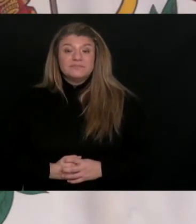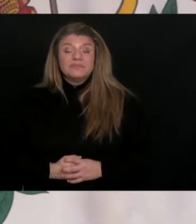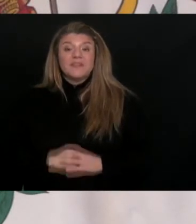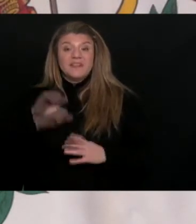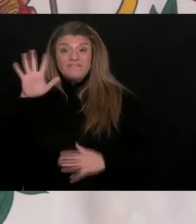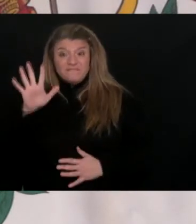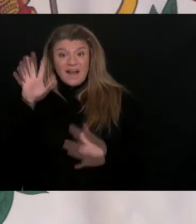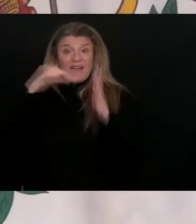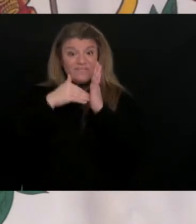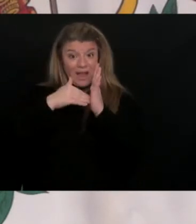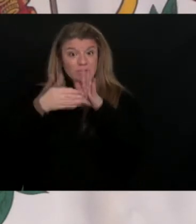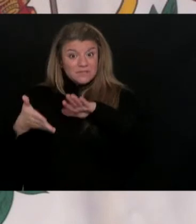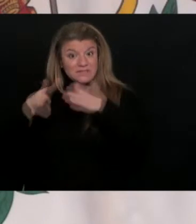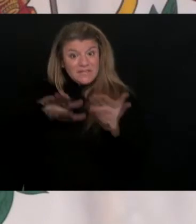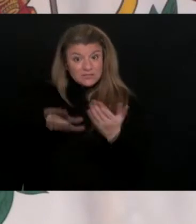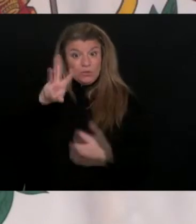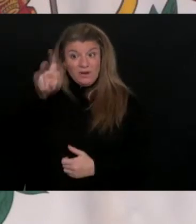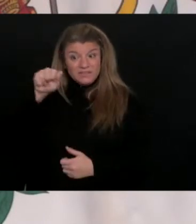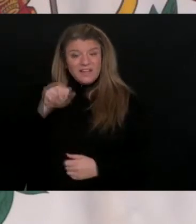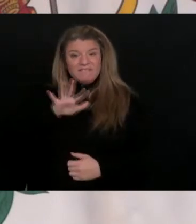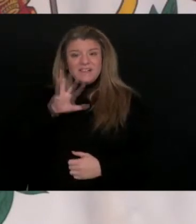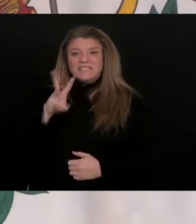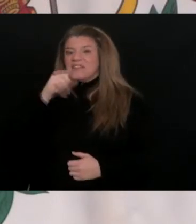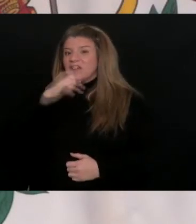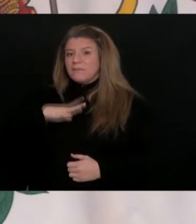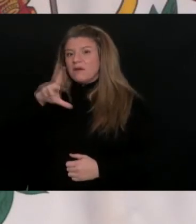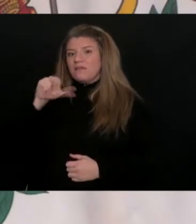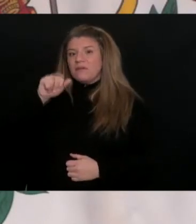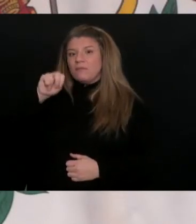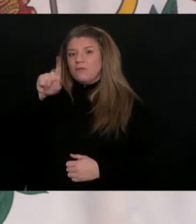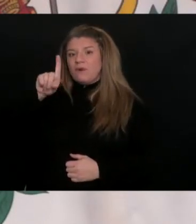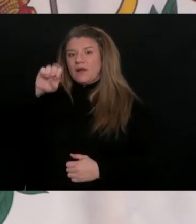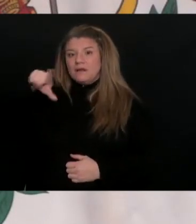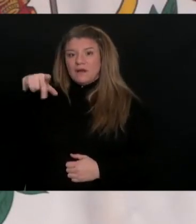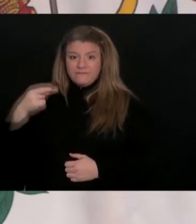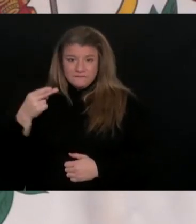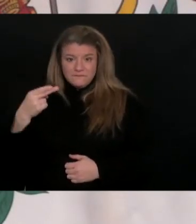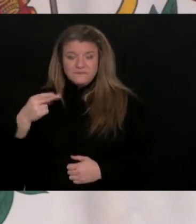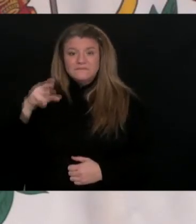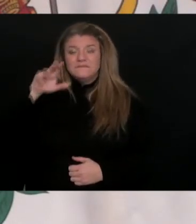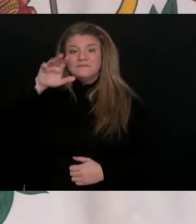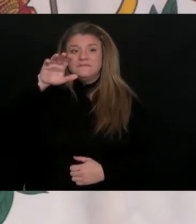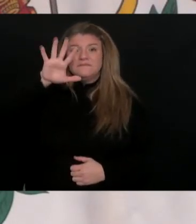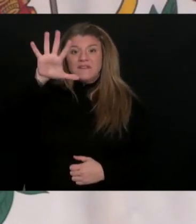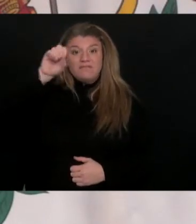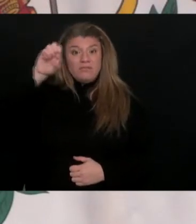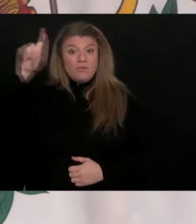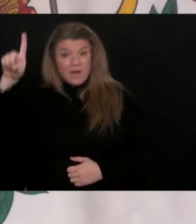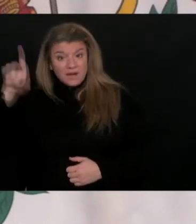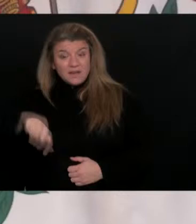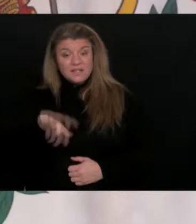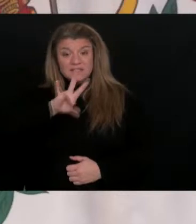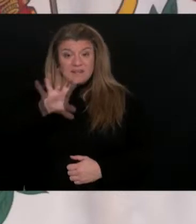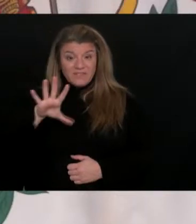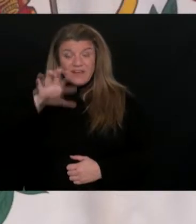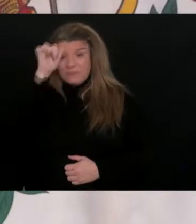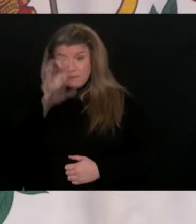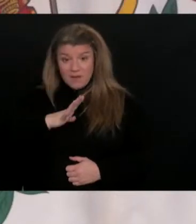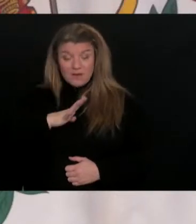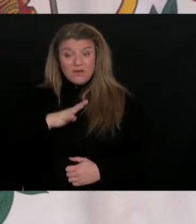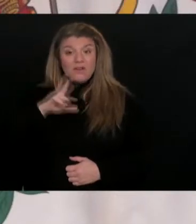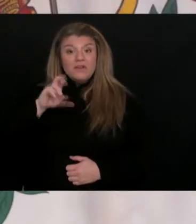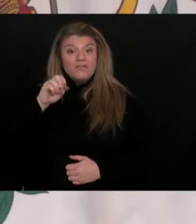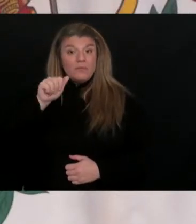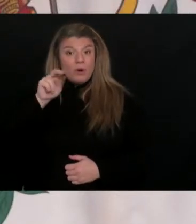5,000th death in West Virginia, a 56-year-old female from Randolph County. The 5,001st death, a 75-year-old male from